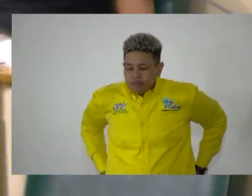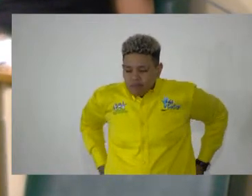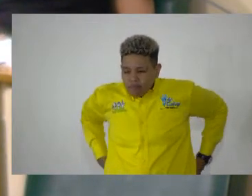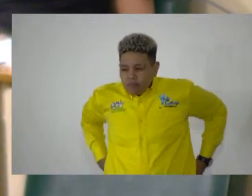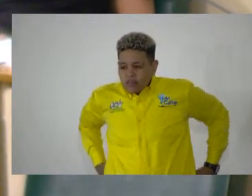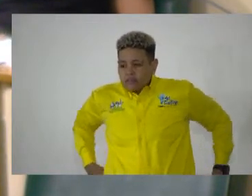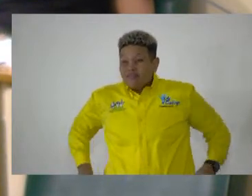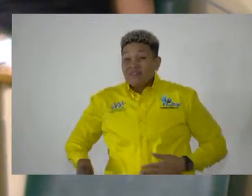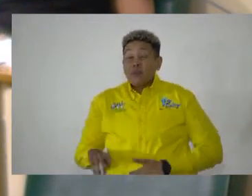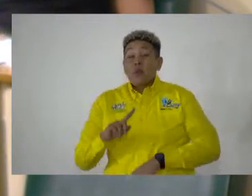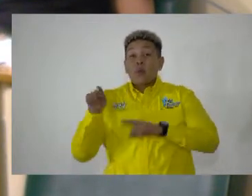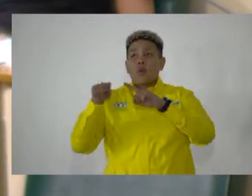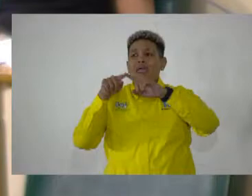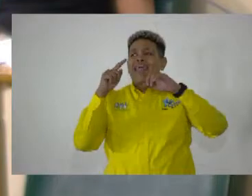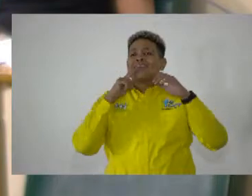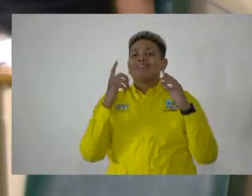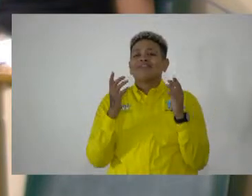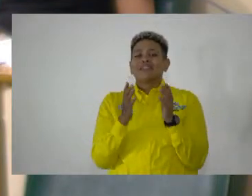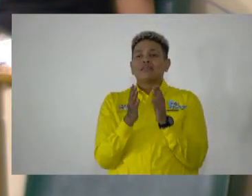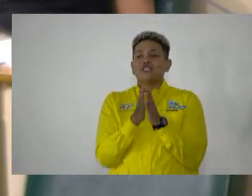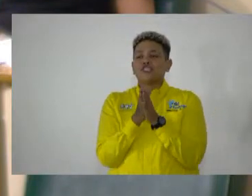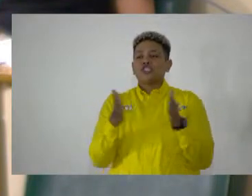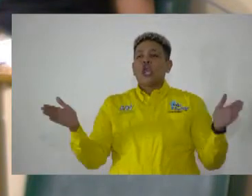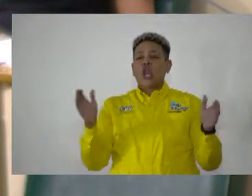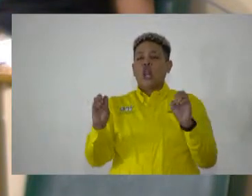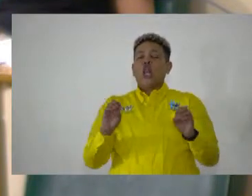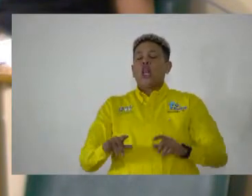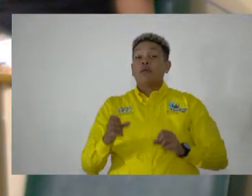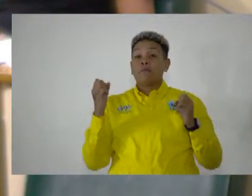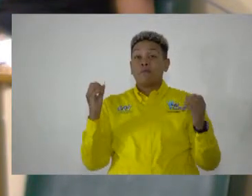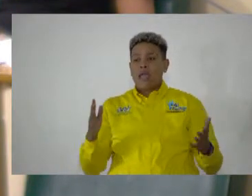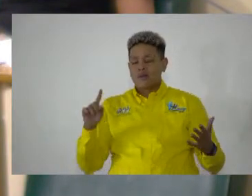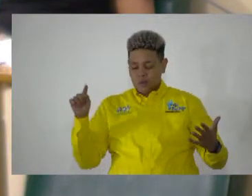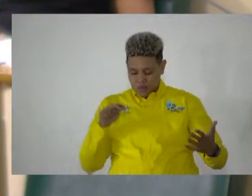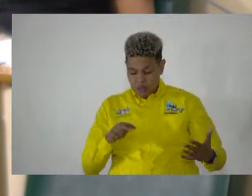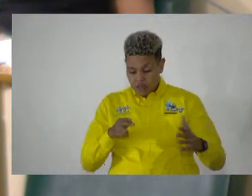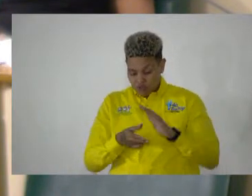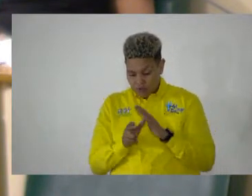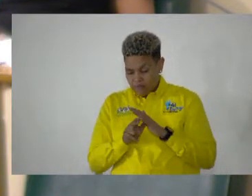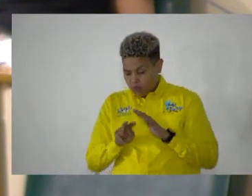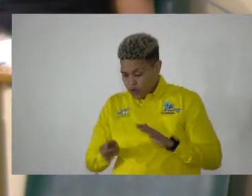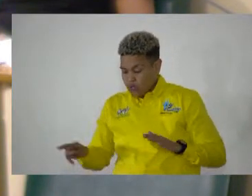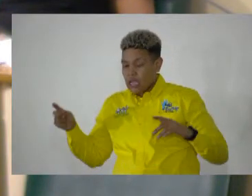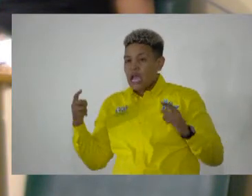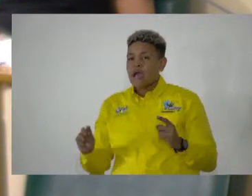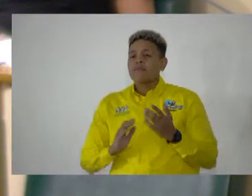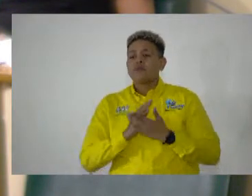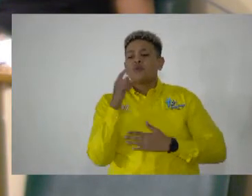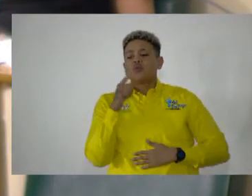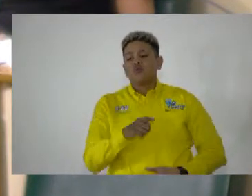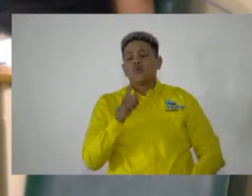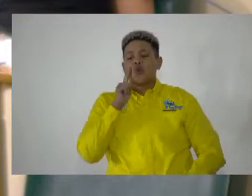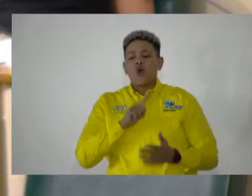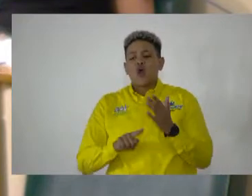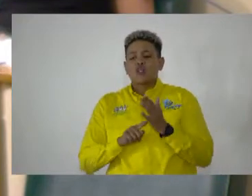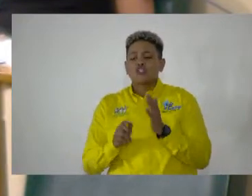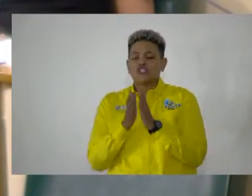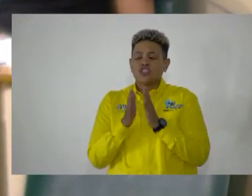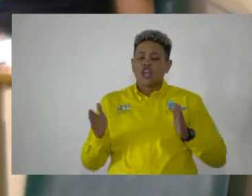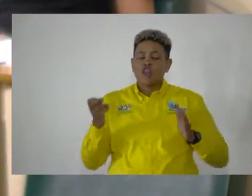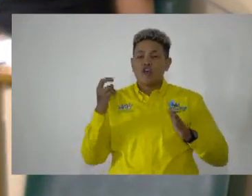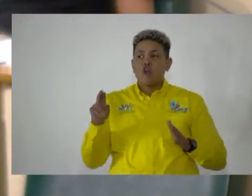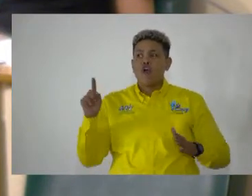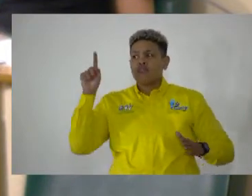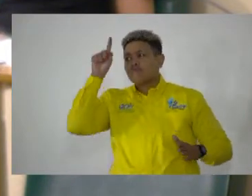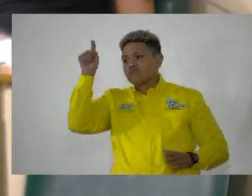are too vague or too many, when they come for review by the Auditor General or